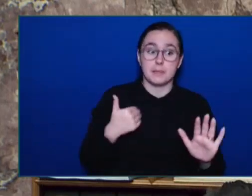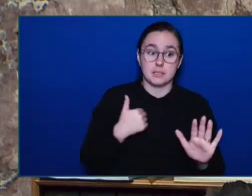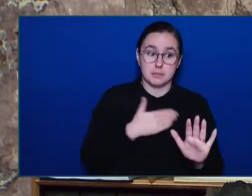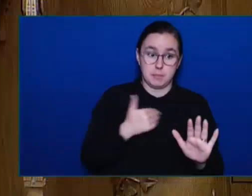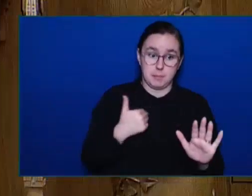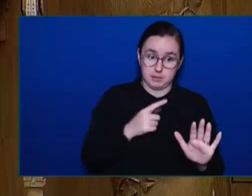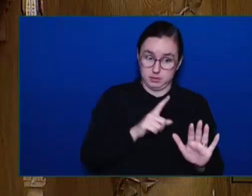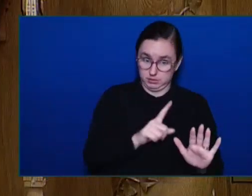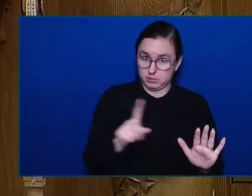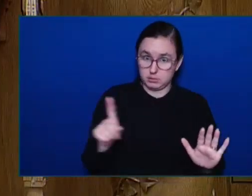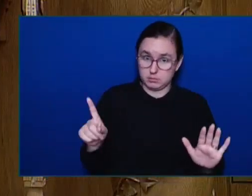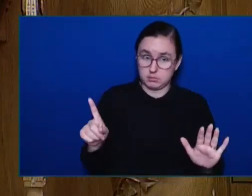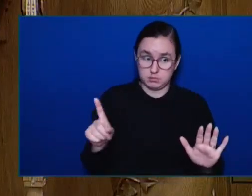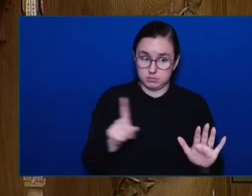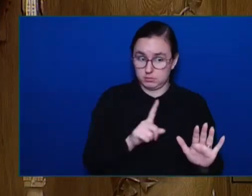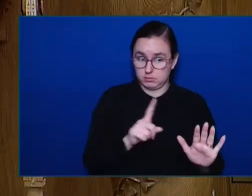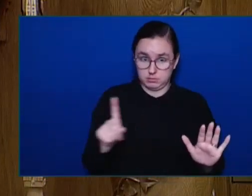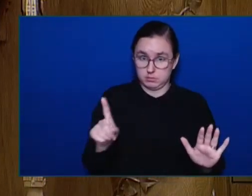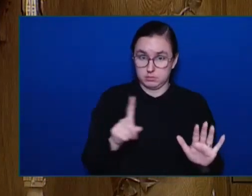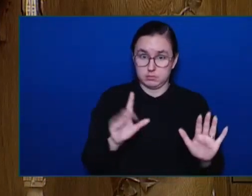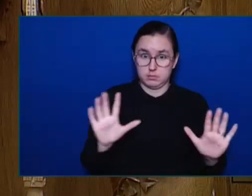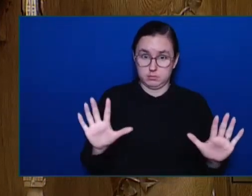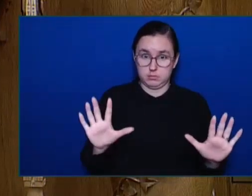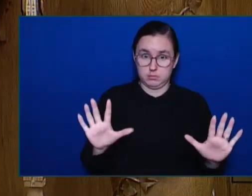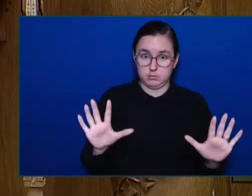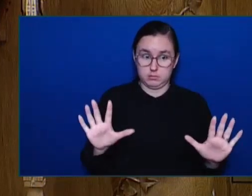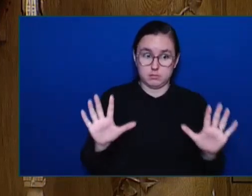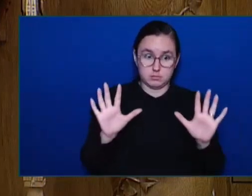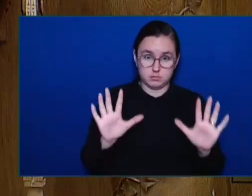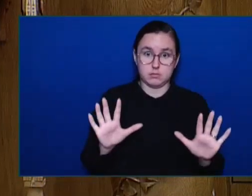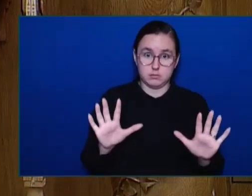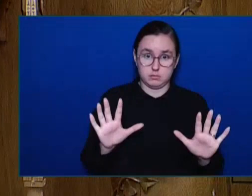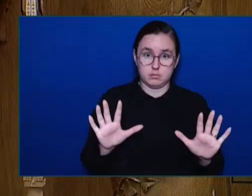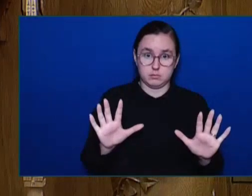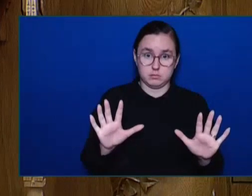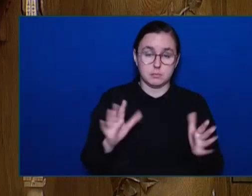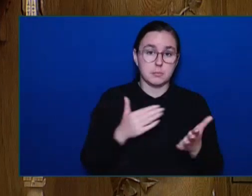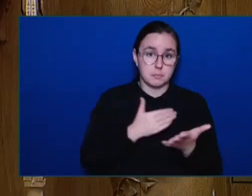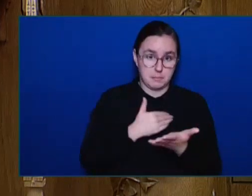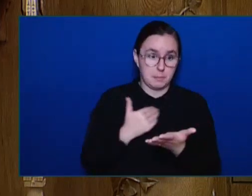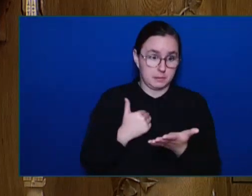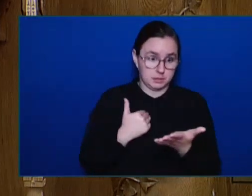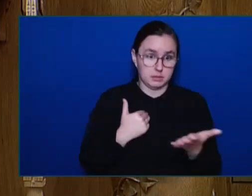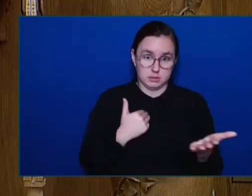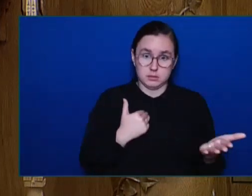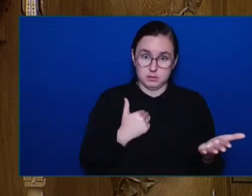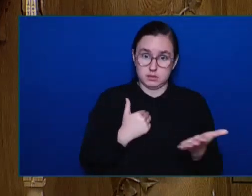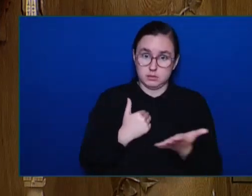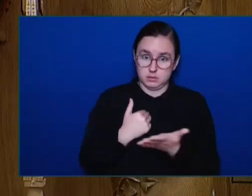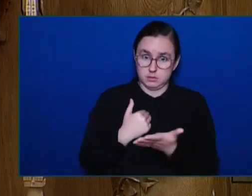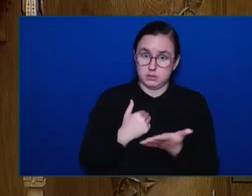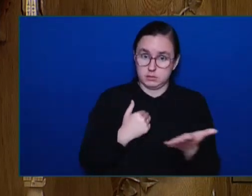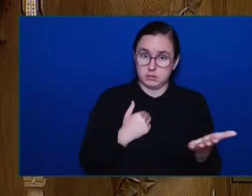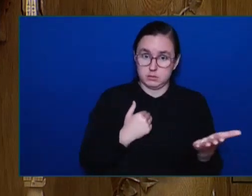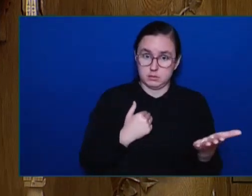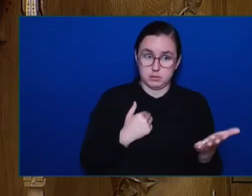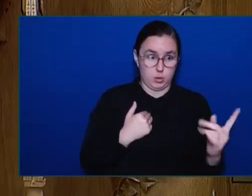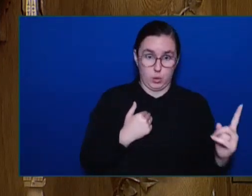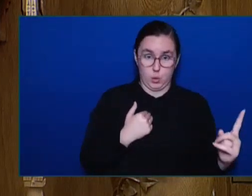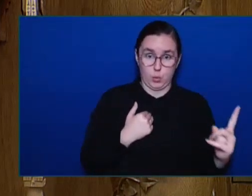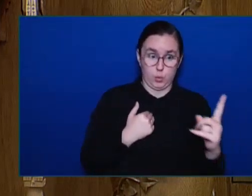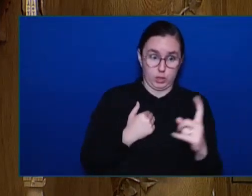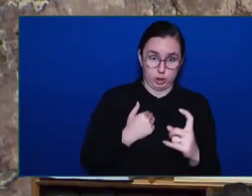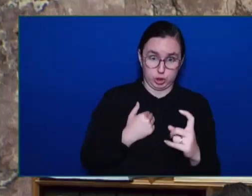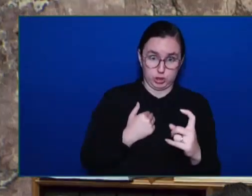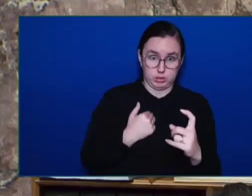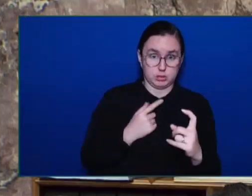Hold it. Members, question was asked. Let's hear the answer now, please. Okay? Thank you,